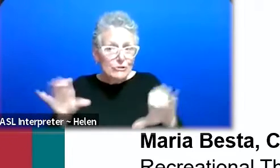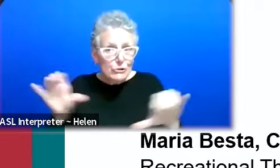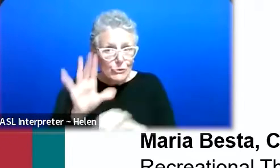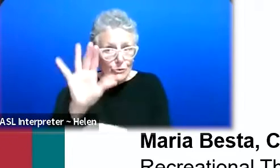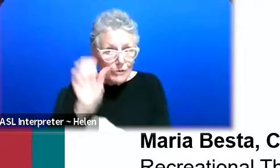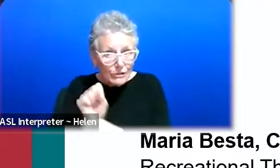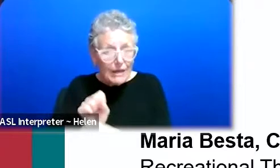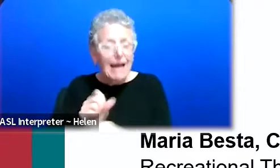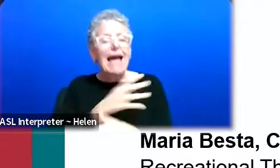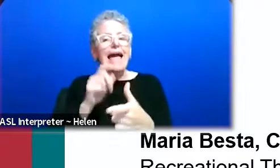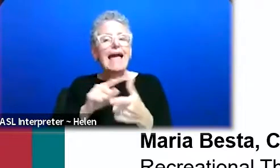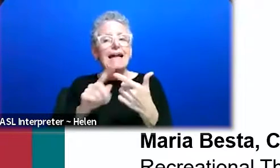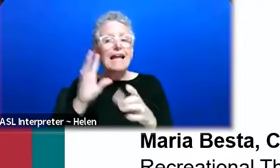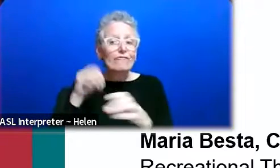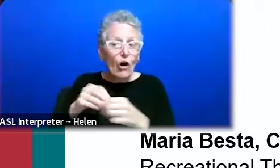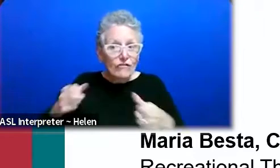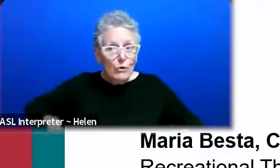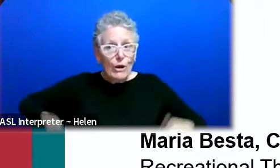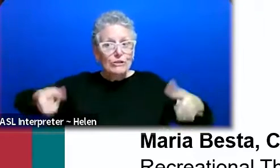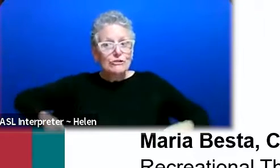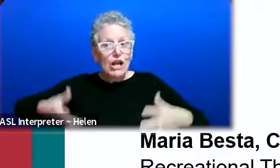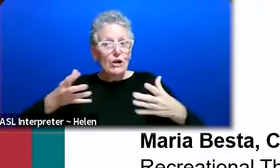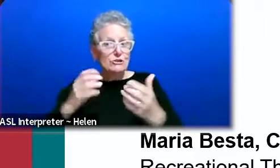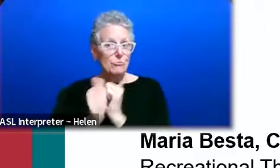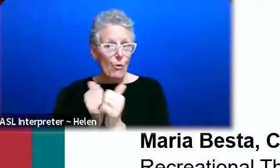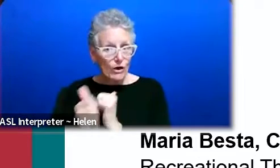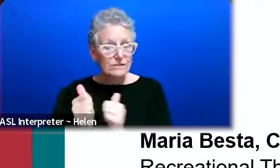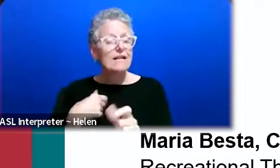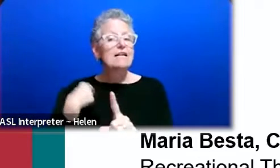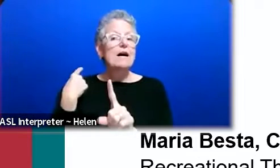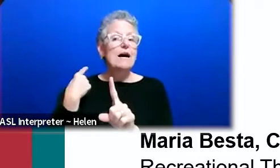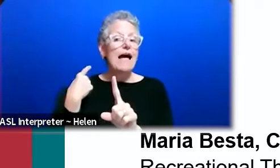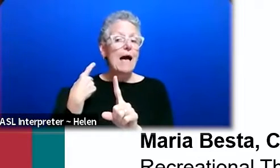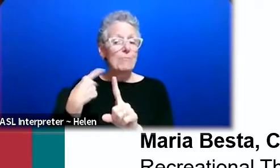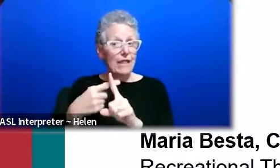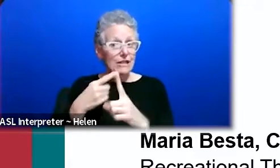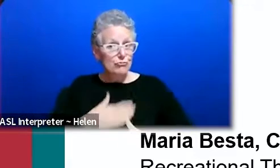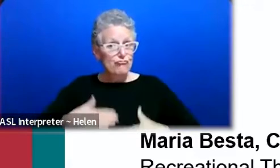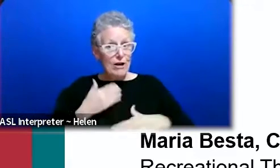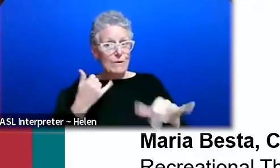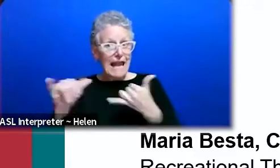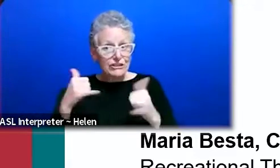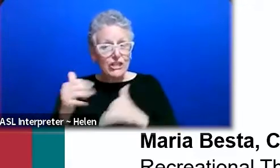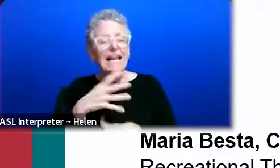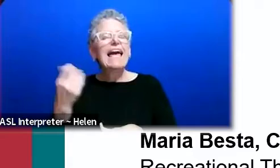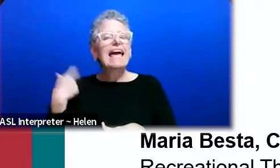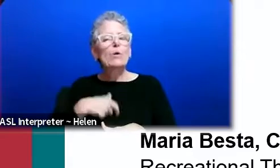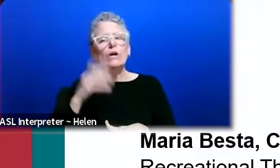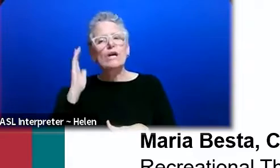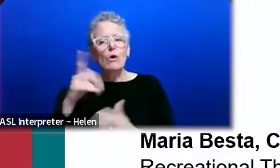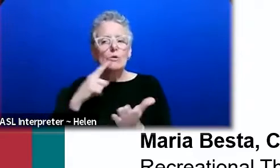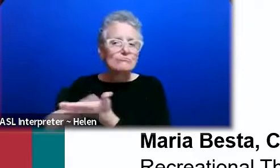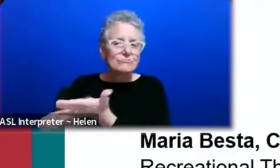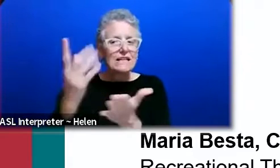and involved in wheelchair sports and recreation, and then we'll kind of go into some